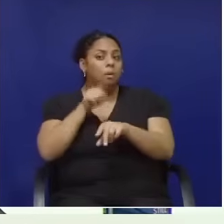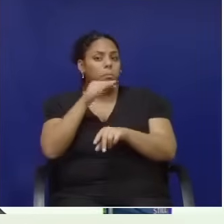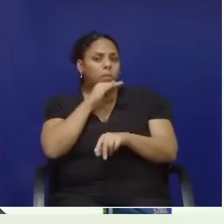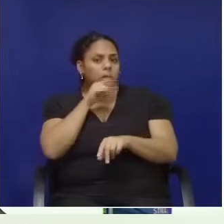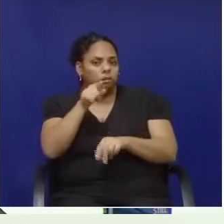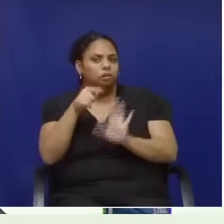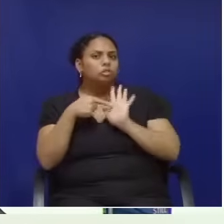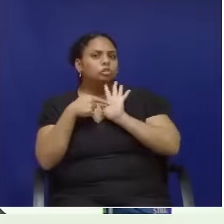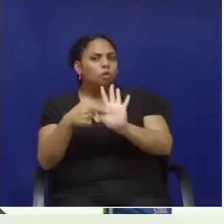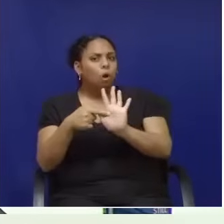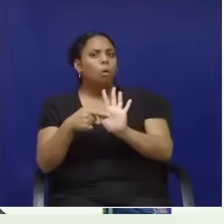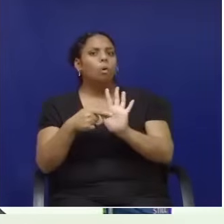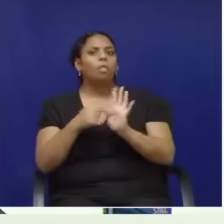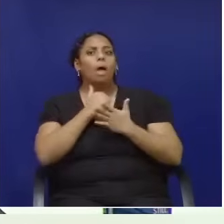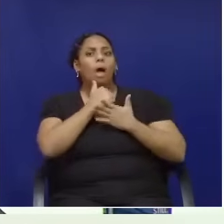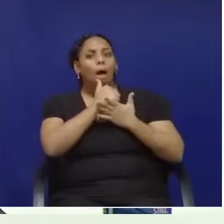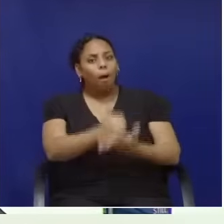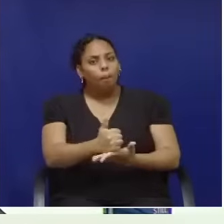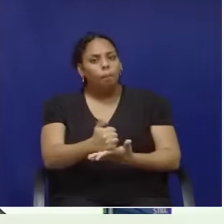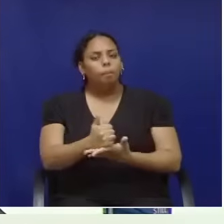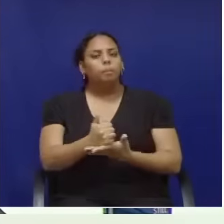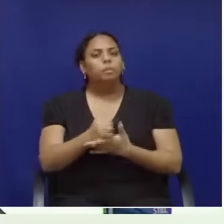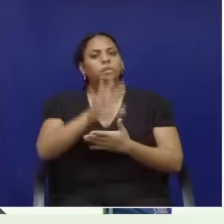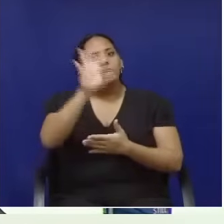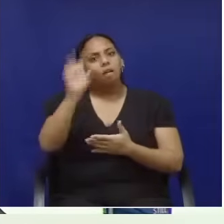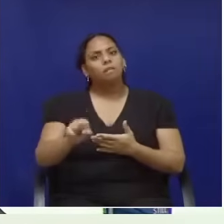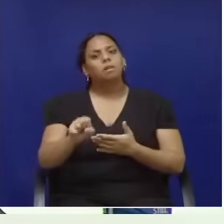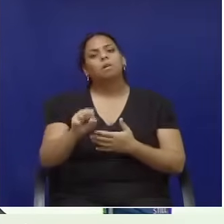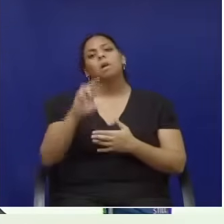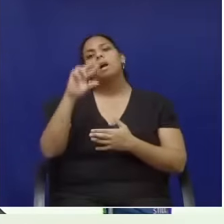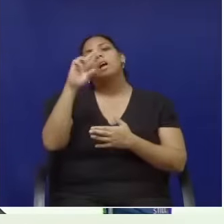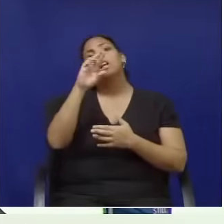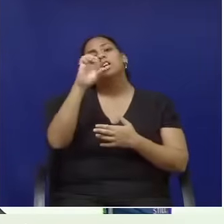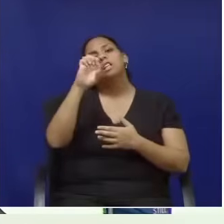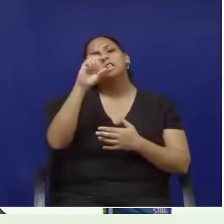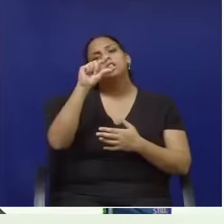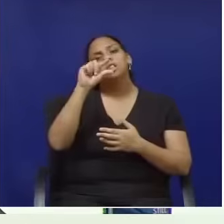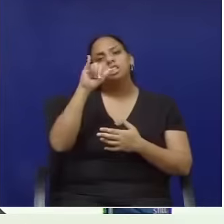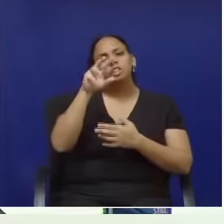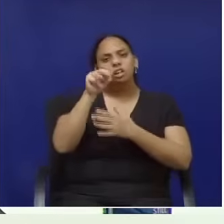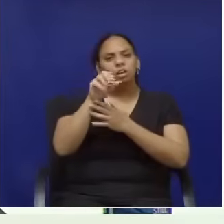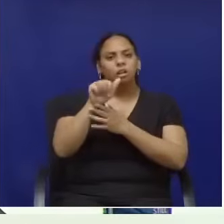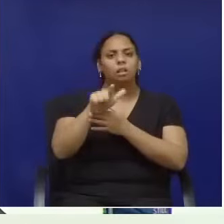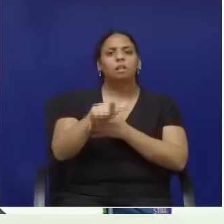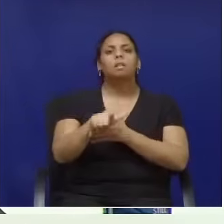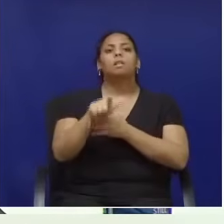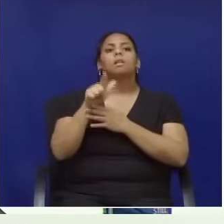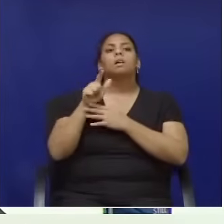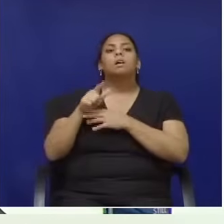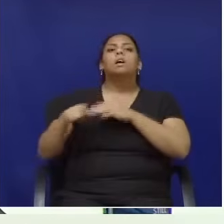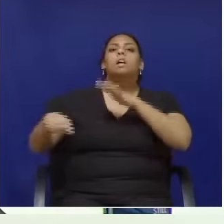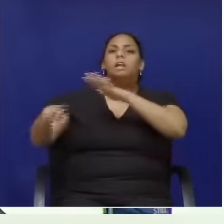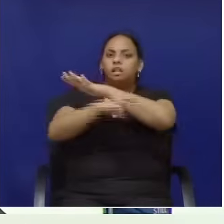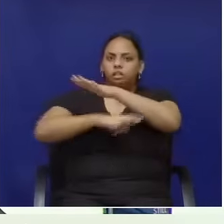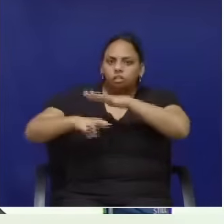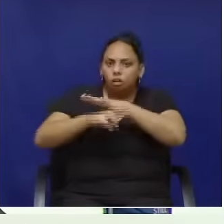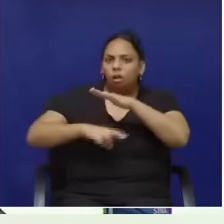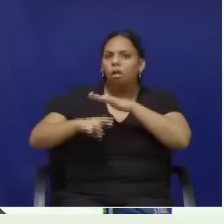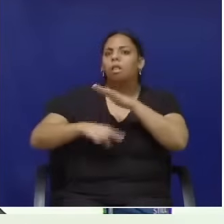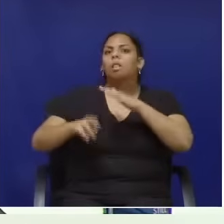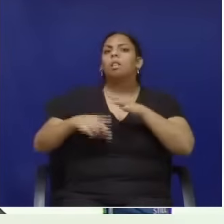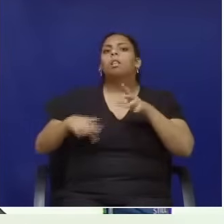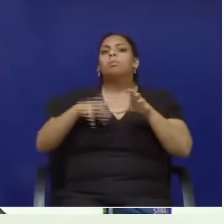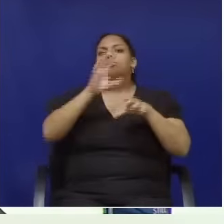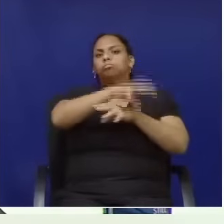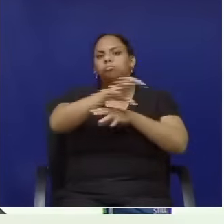the efforts we are making for regional integration, for regional cooperation, not just on issues of trade, on